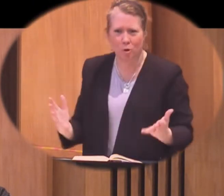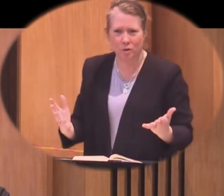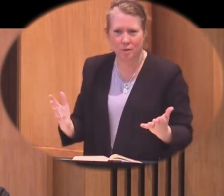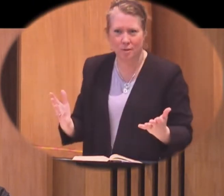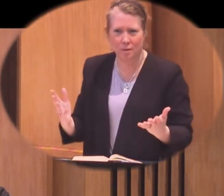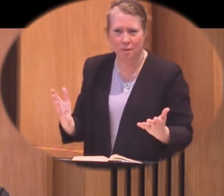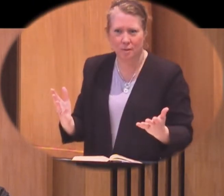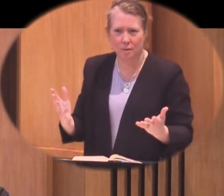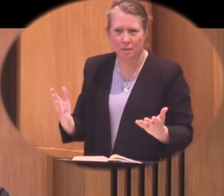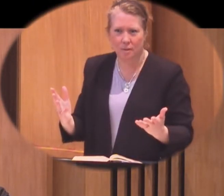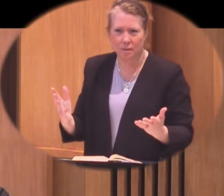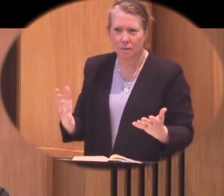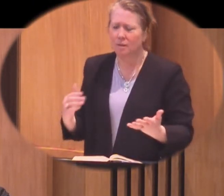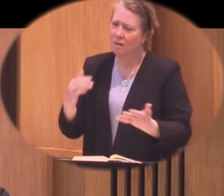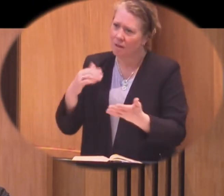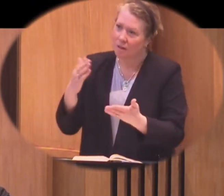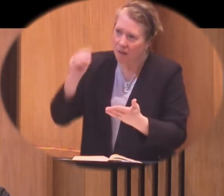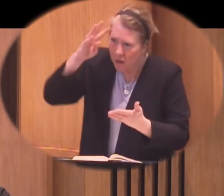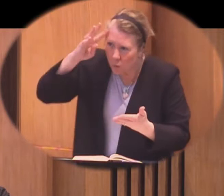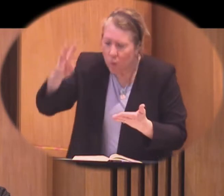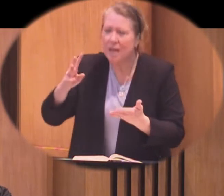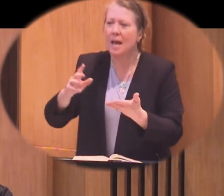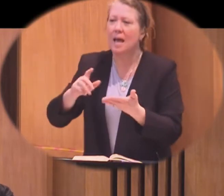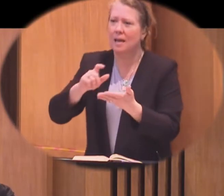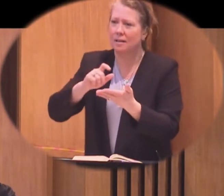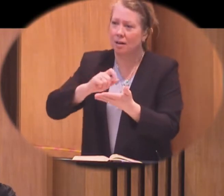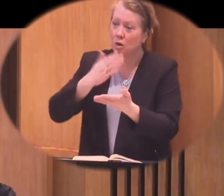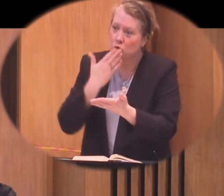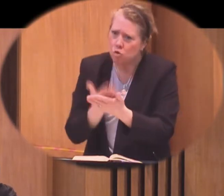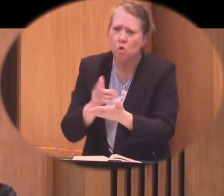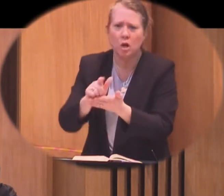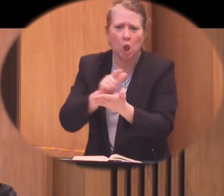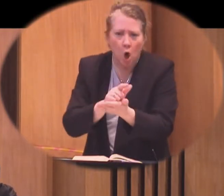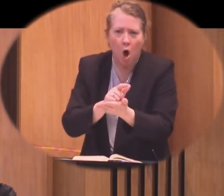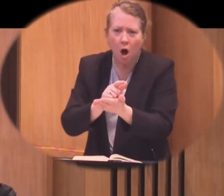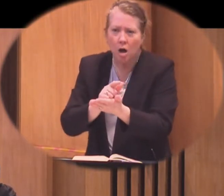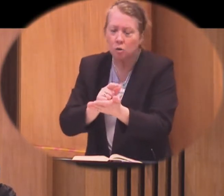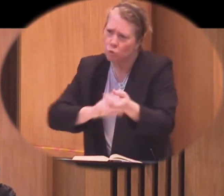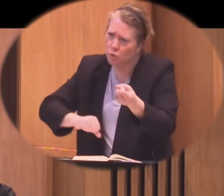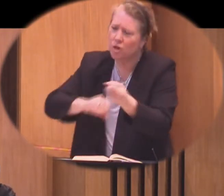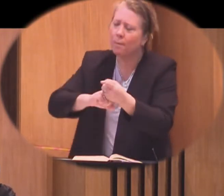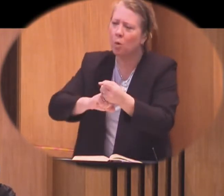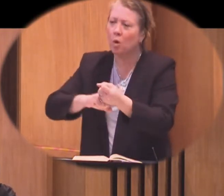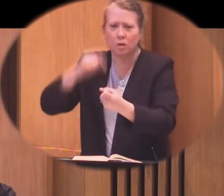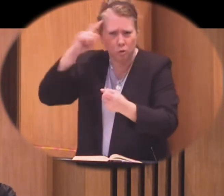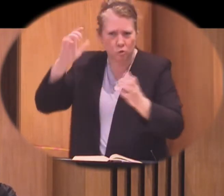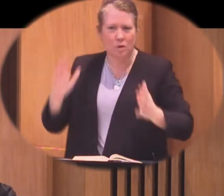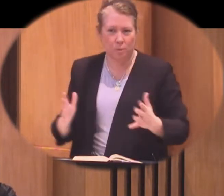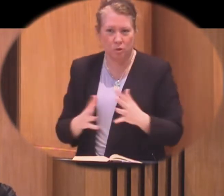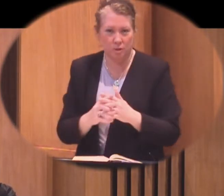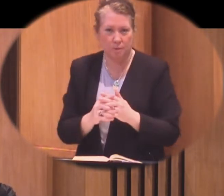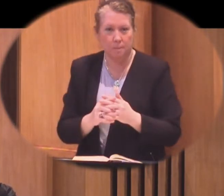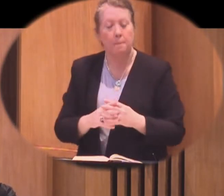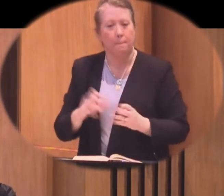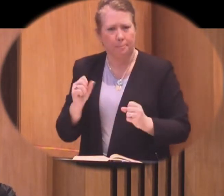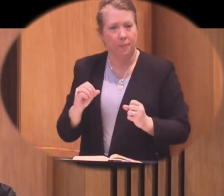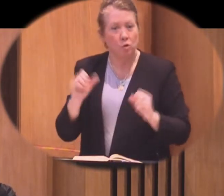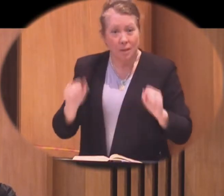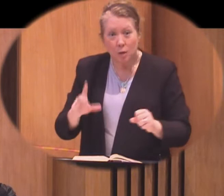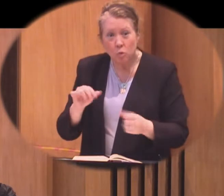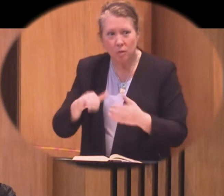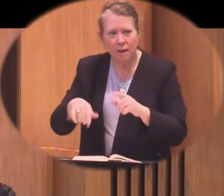Dreamers with crafting legislation in their support. The second bit of homework